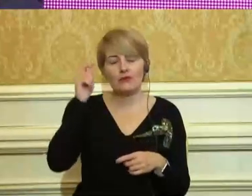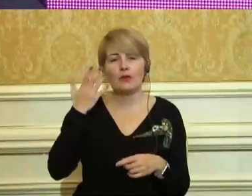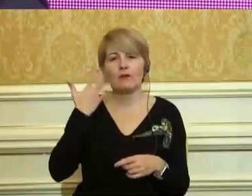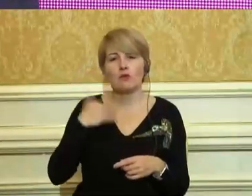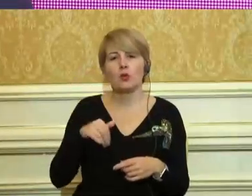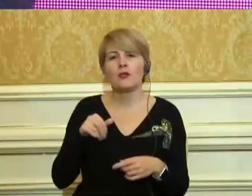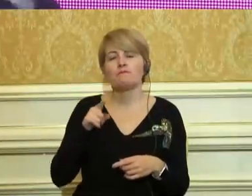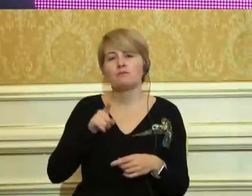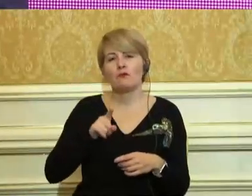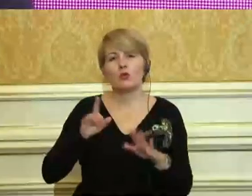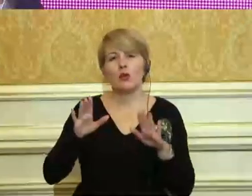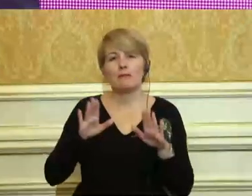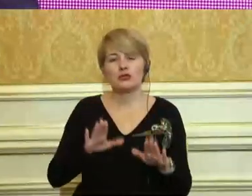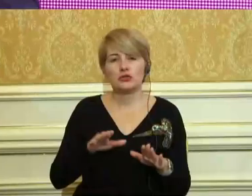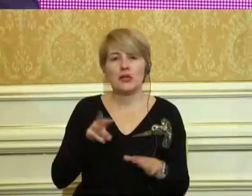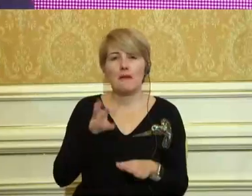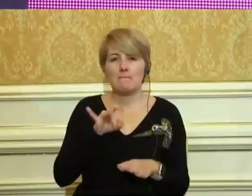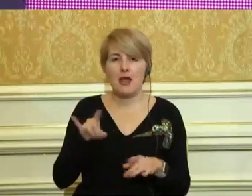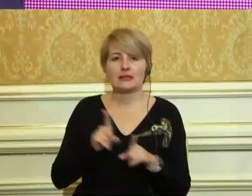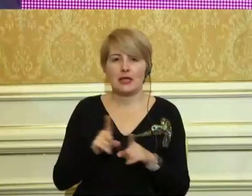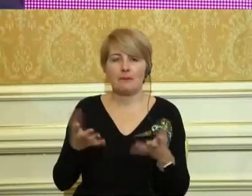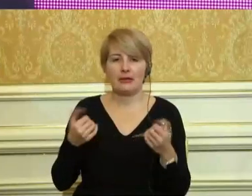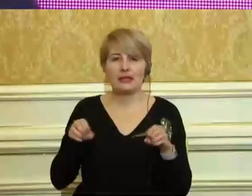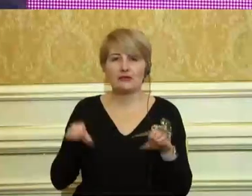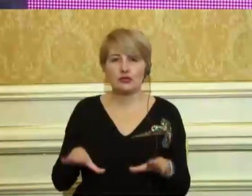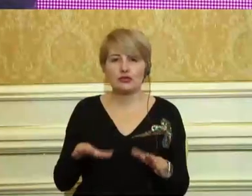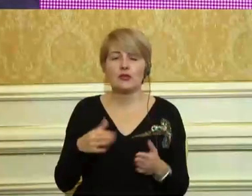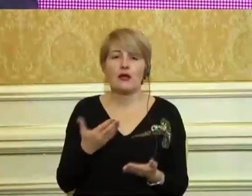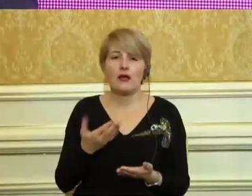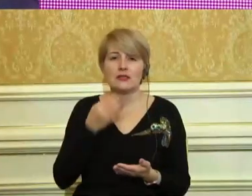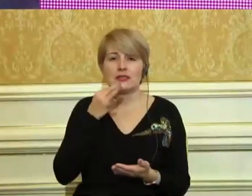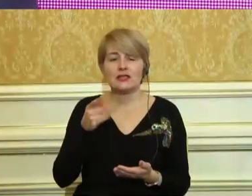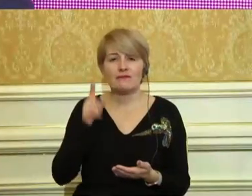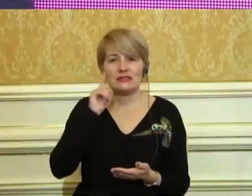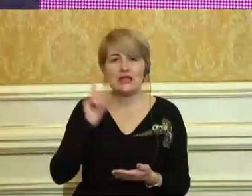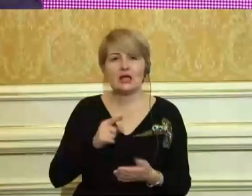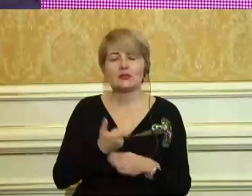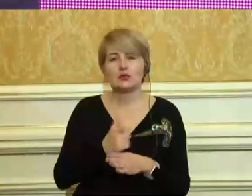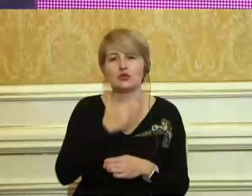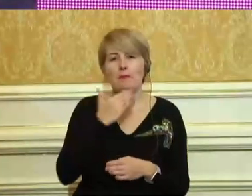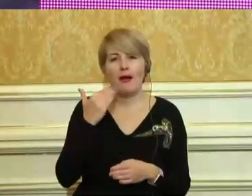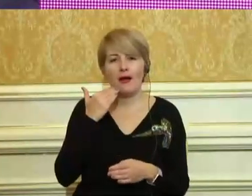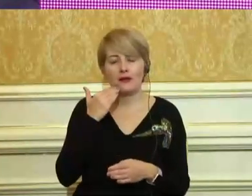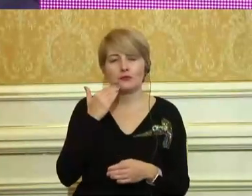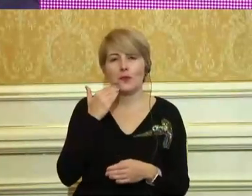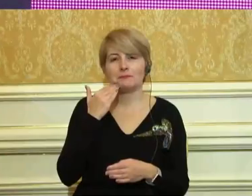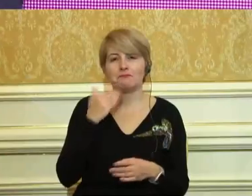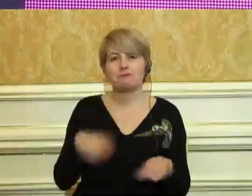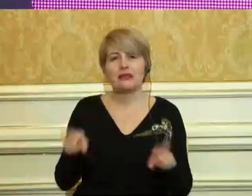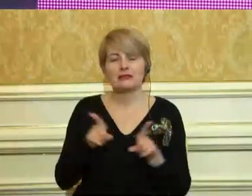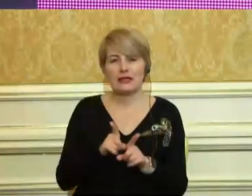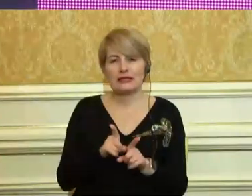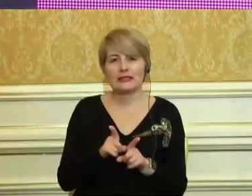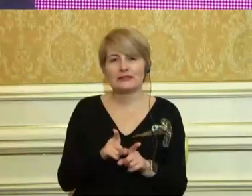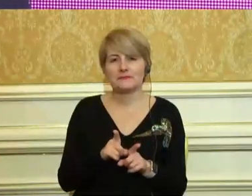I said, there are many things that I find that there are many areas of gray in when it comes to this, there is no gray. It's black